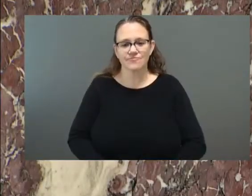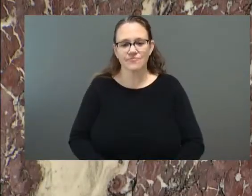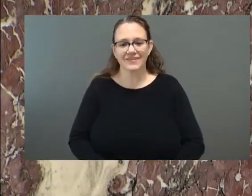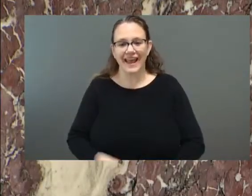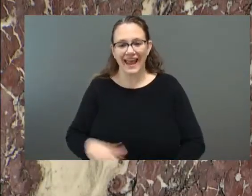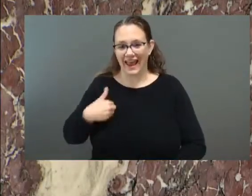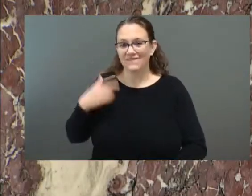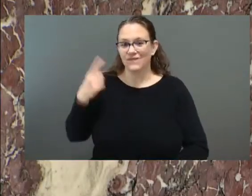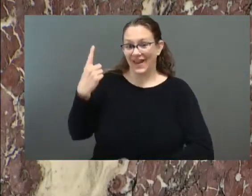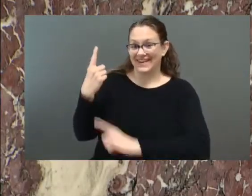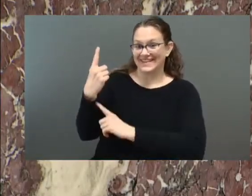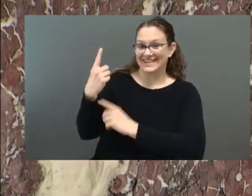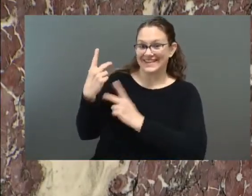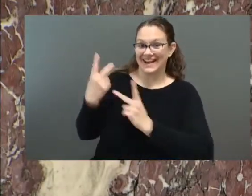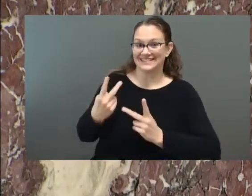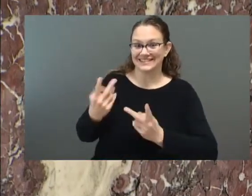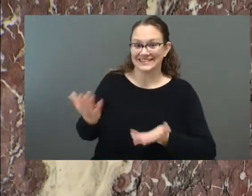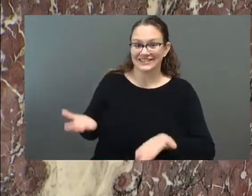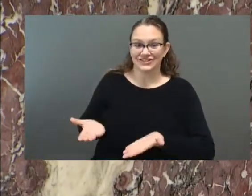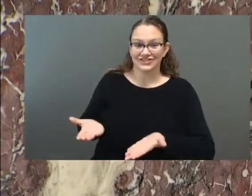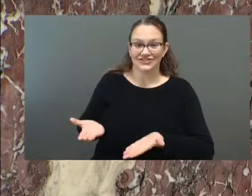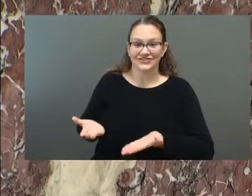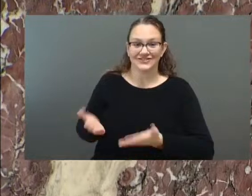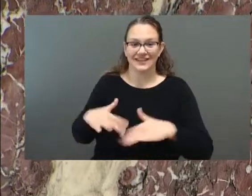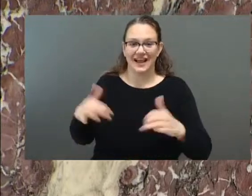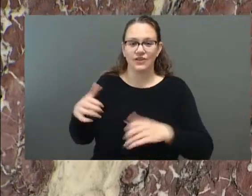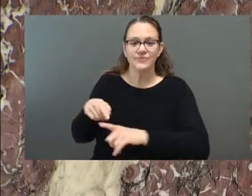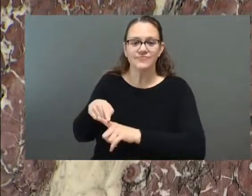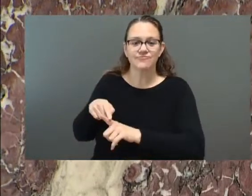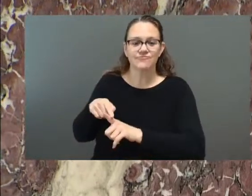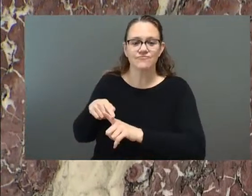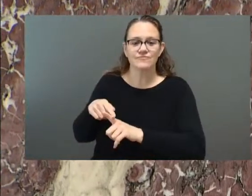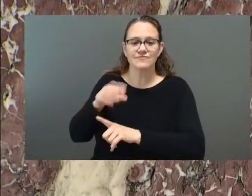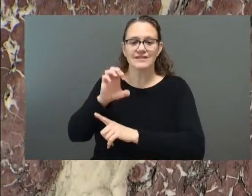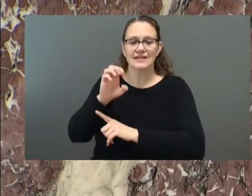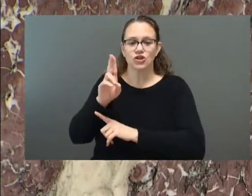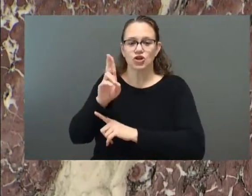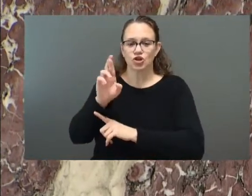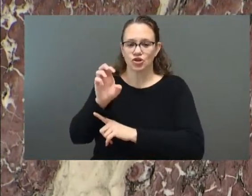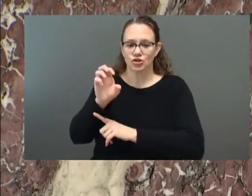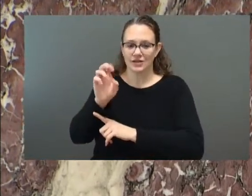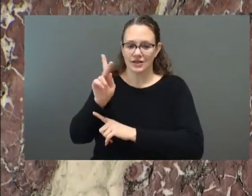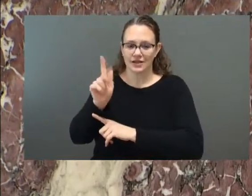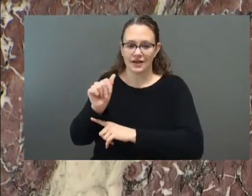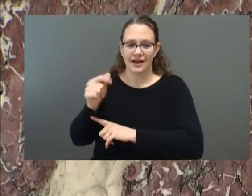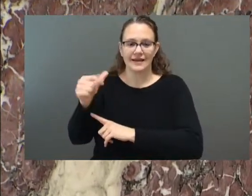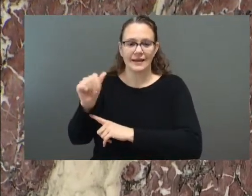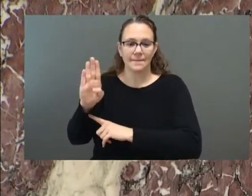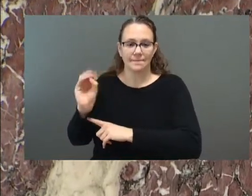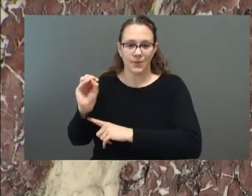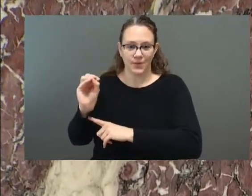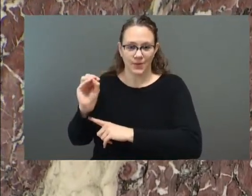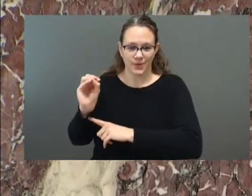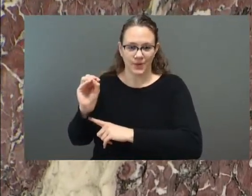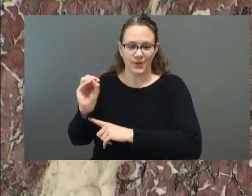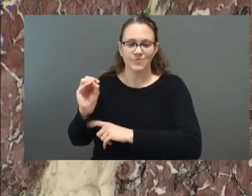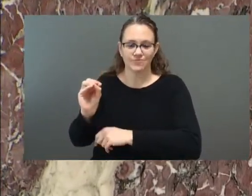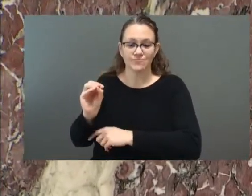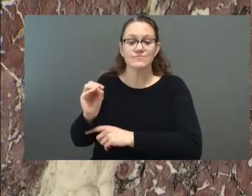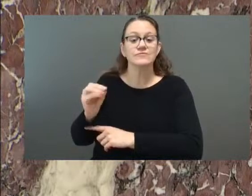today, Eureka Gabo, who I met through a poli-sci